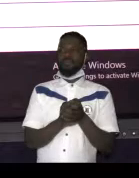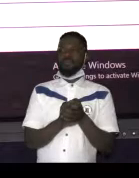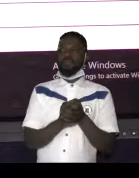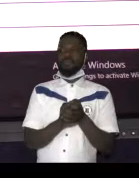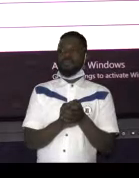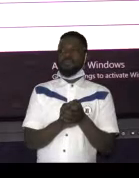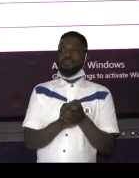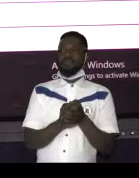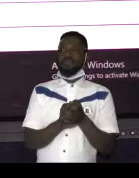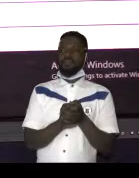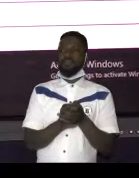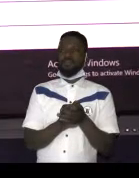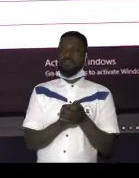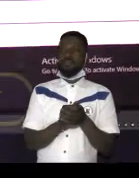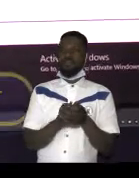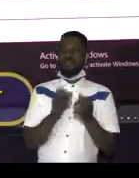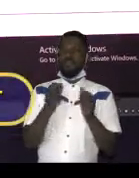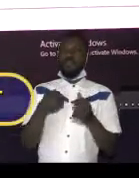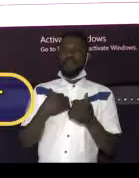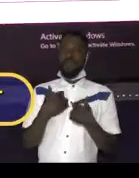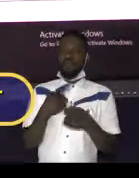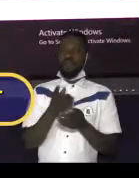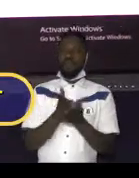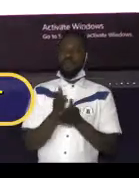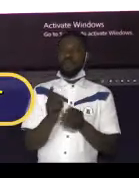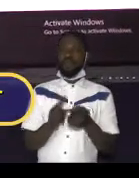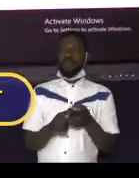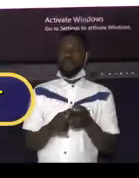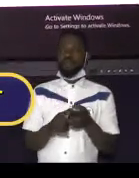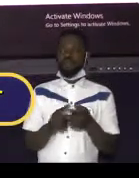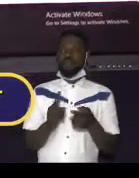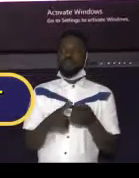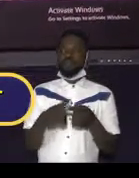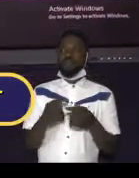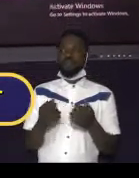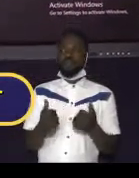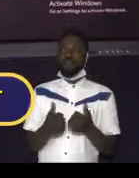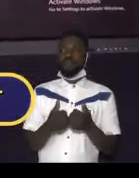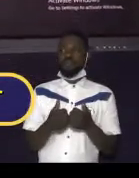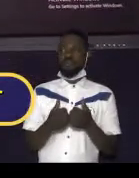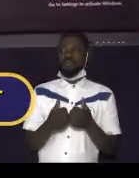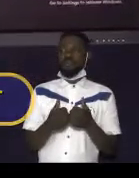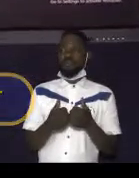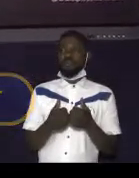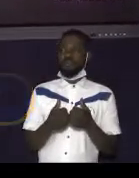All right, can we have the correction to the game?